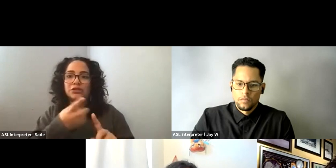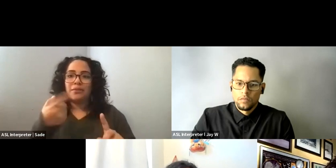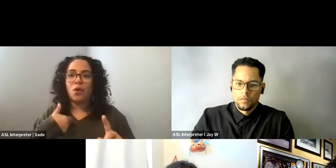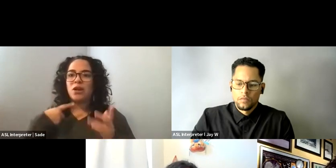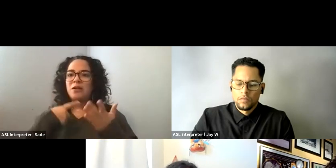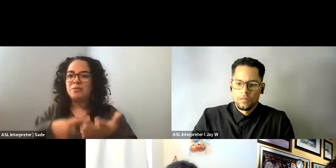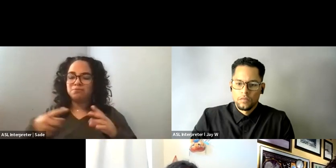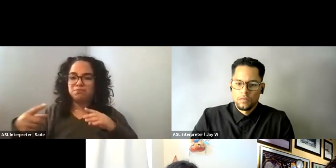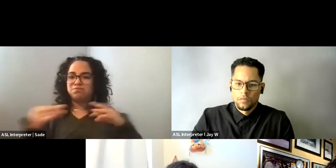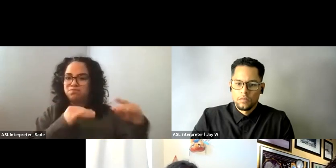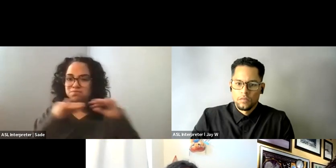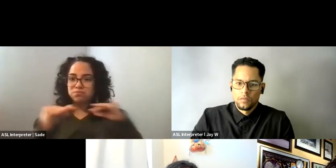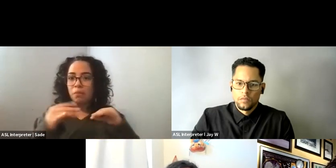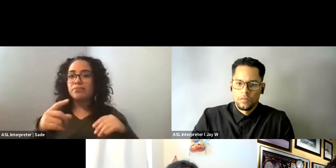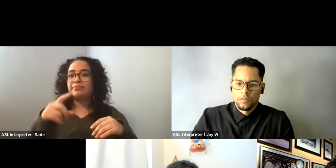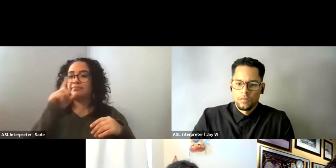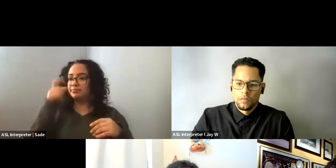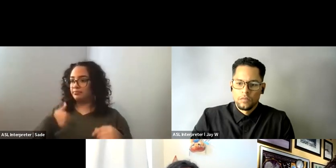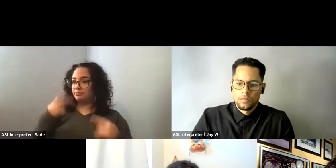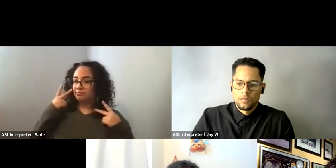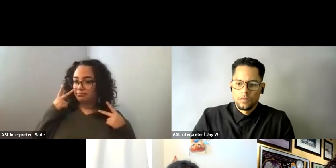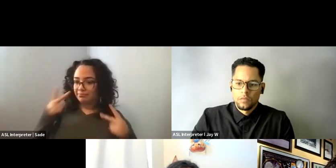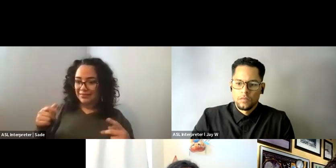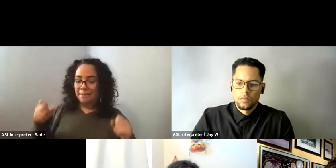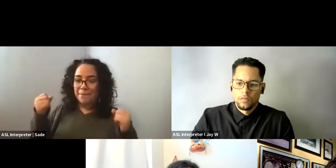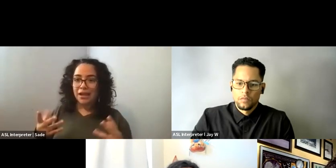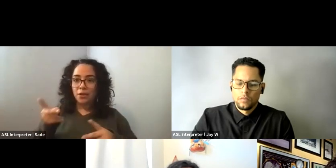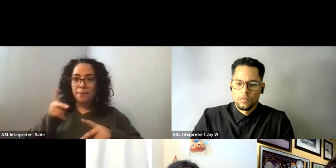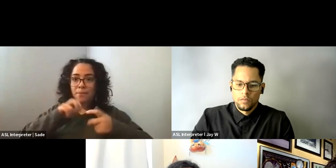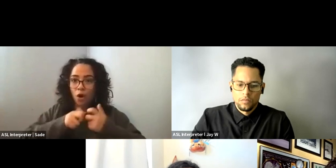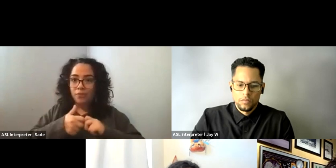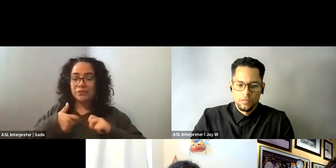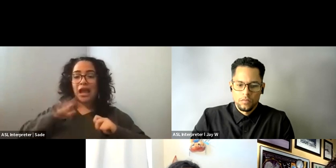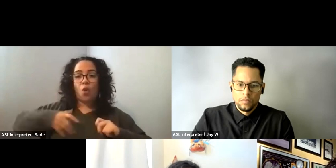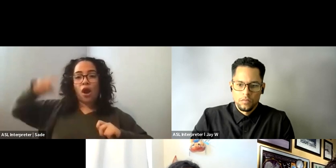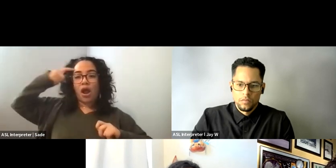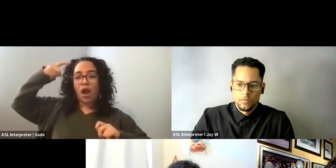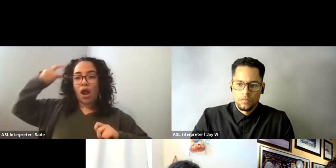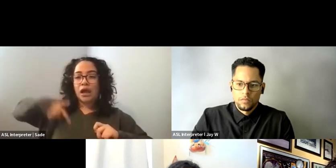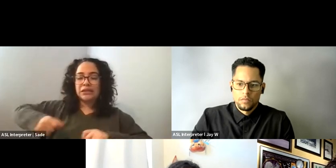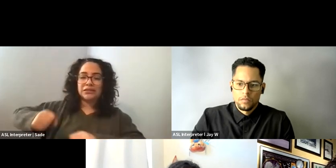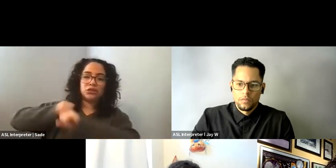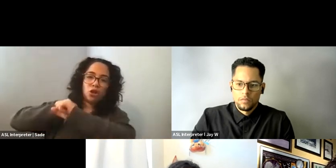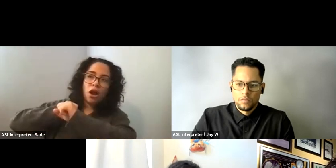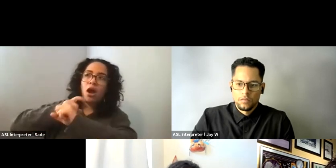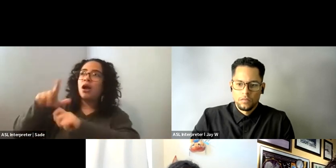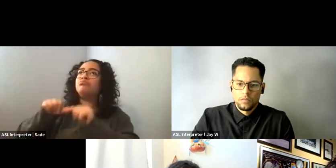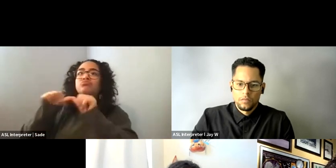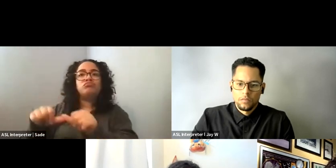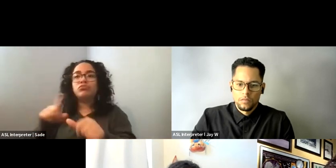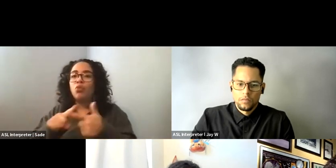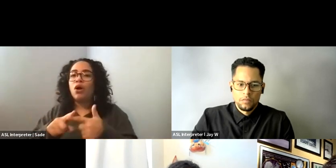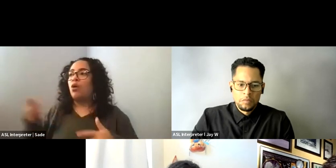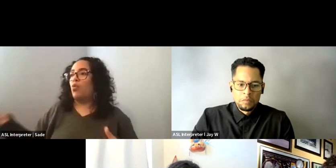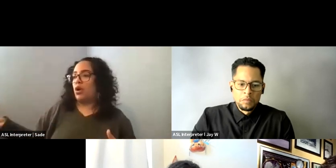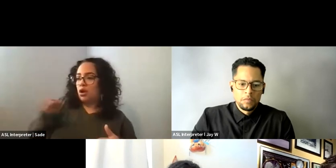that's where I see so many of the problems, that our imagination is completely contained by what we've been handed. And